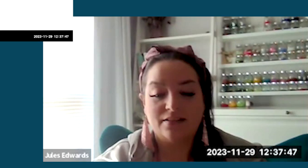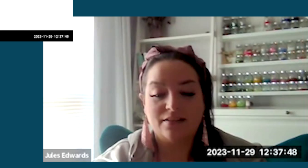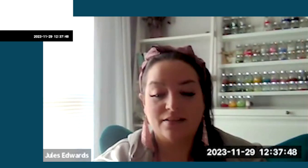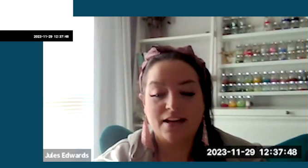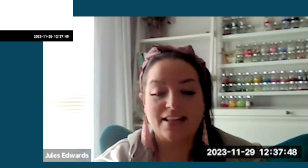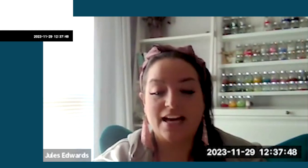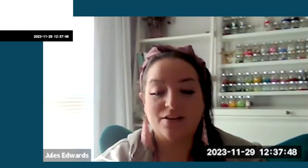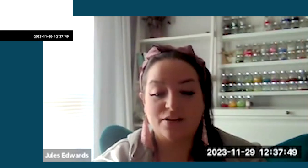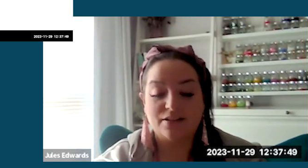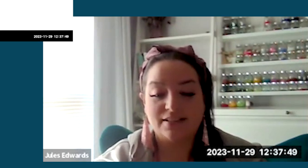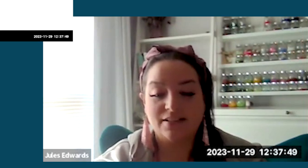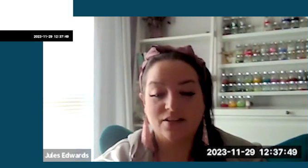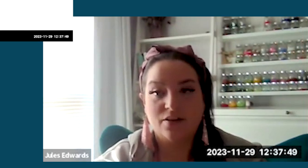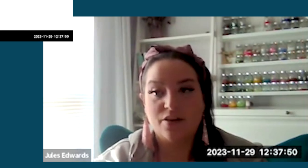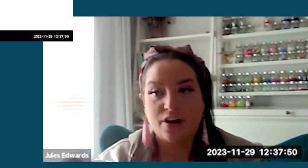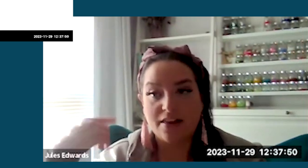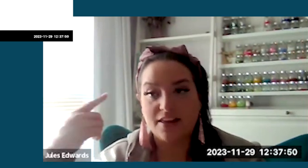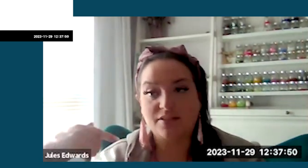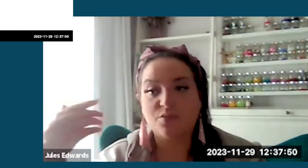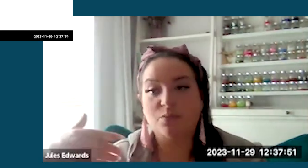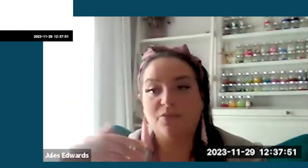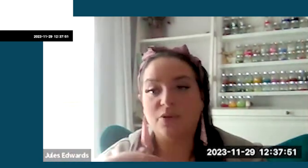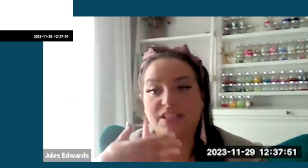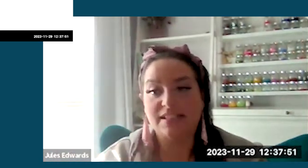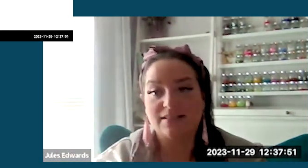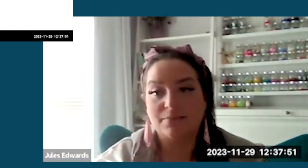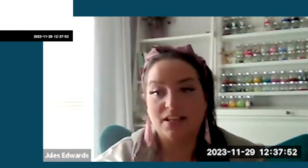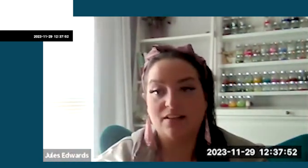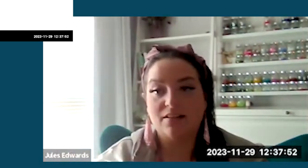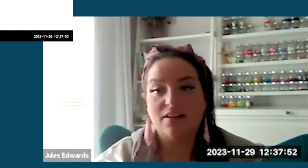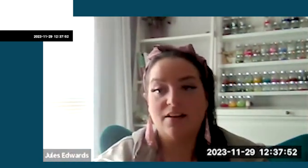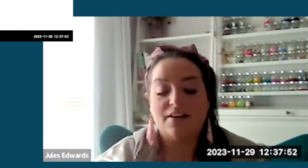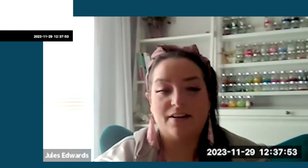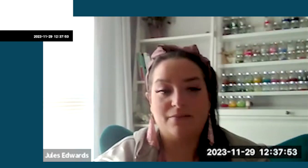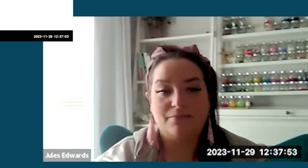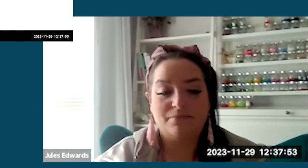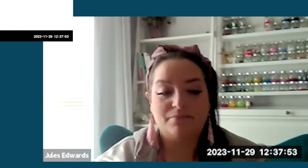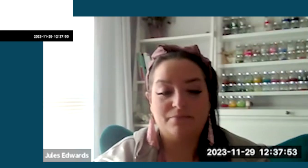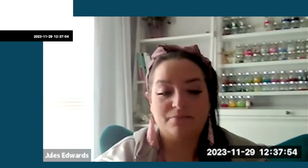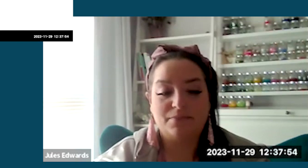had that nurse thought things through before she said something,